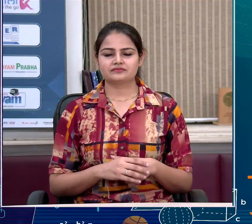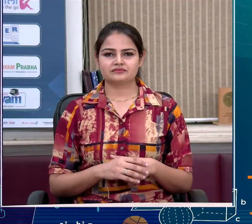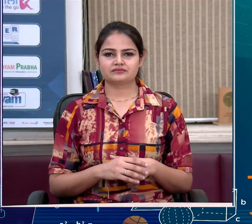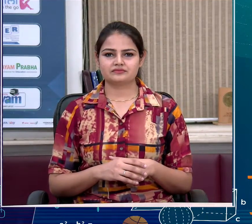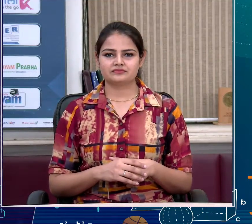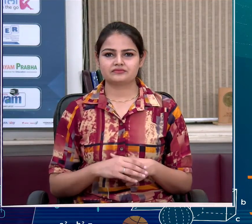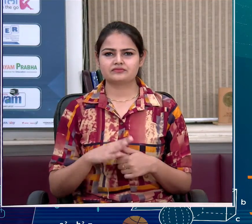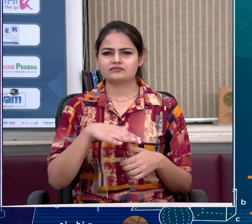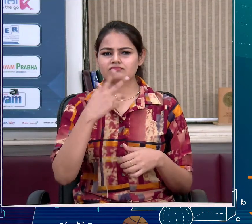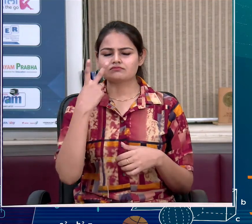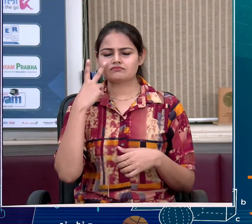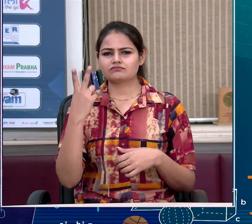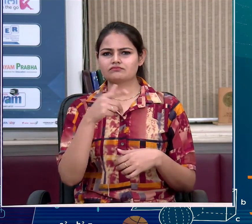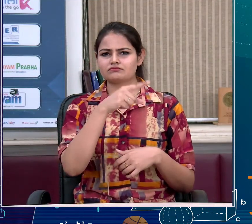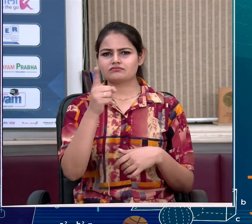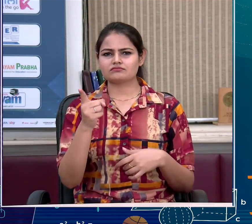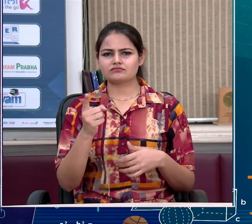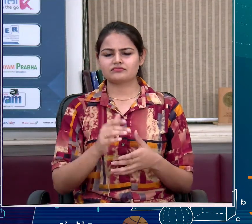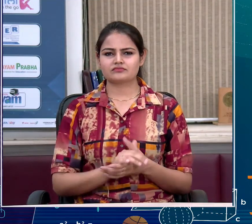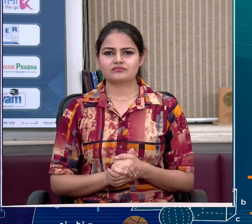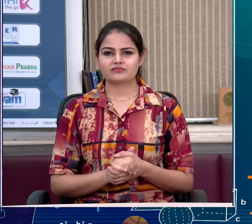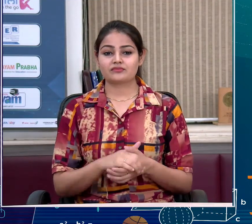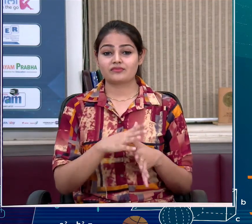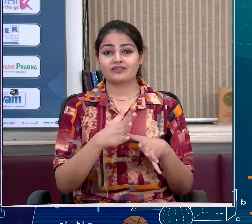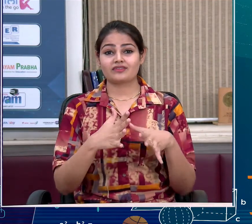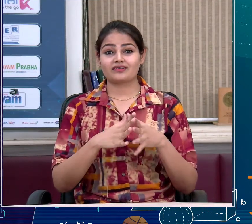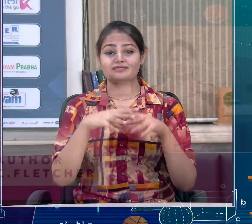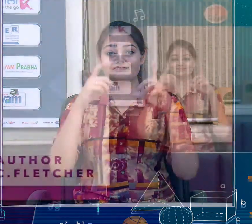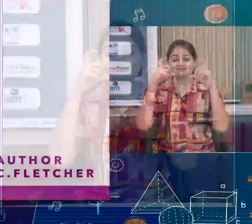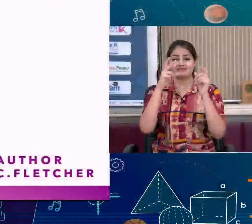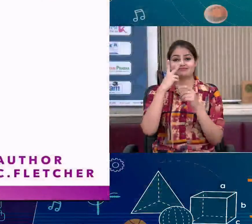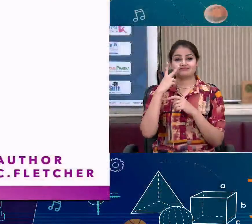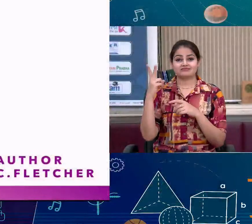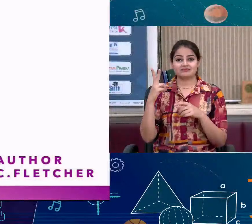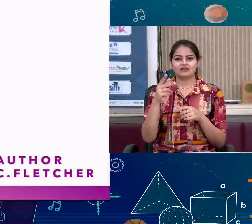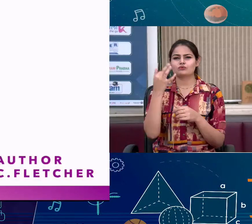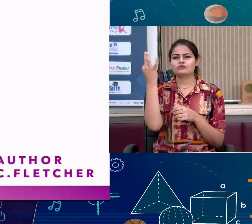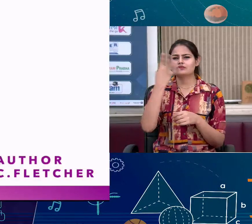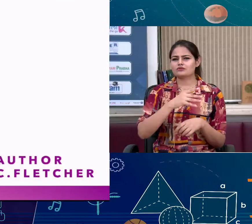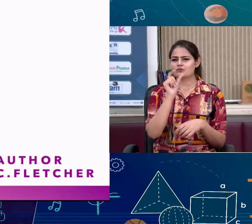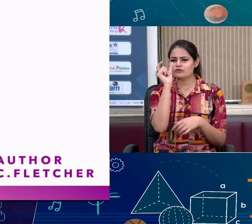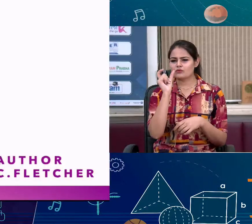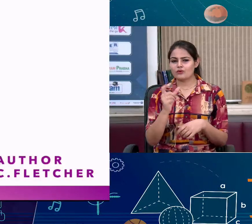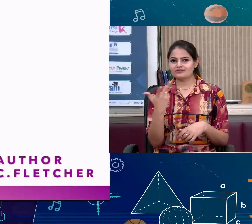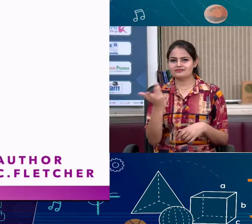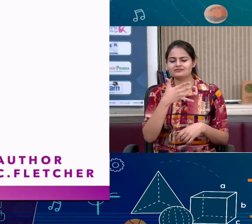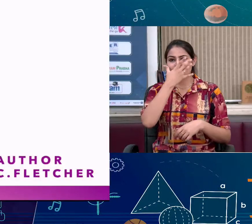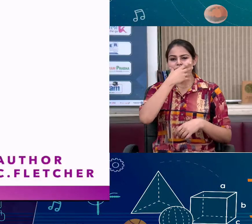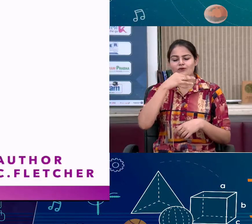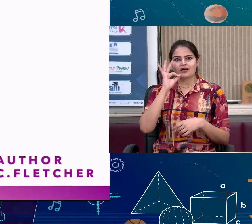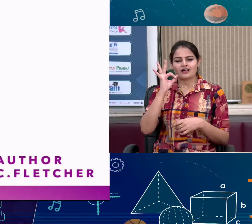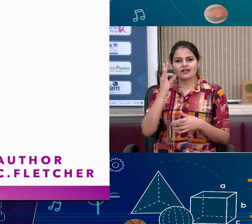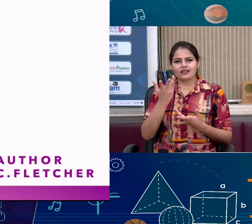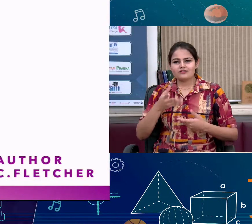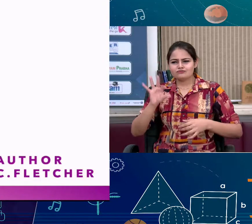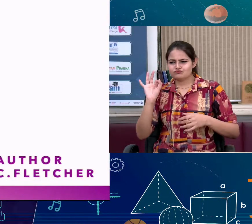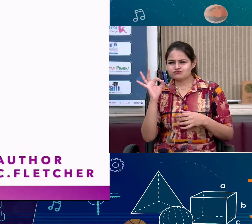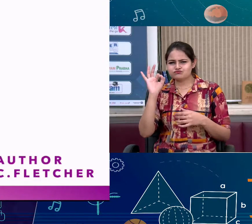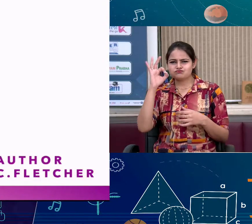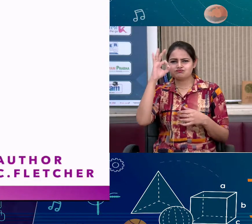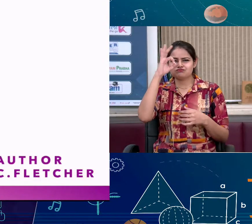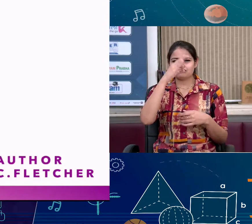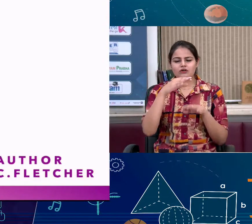We can also look at, if you look at the screen, there are also some new words. Lovely, buzzing, sleepy